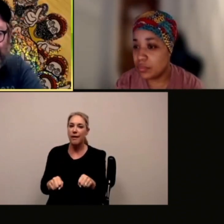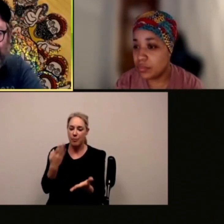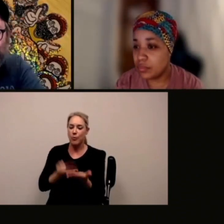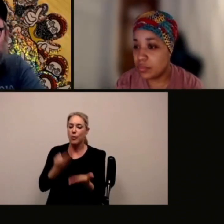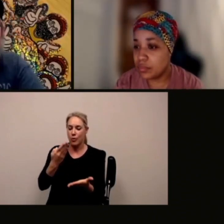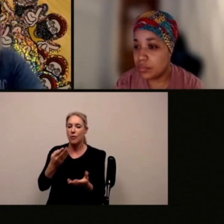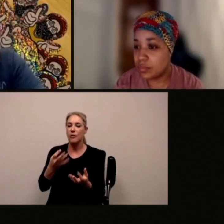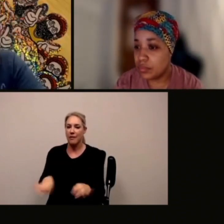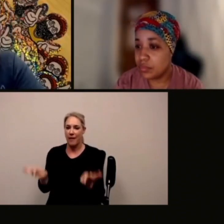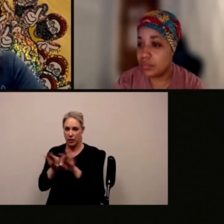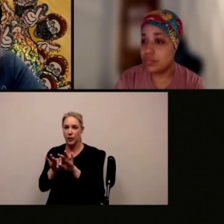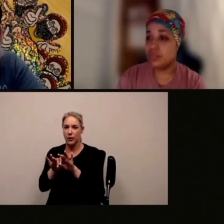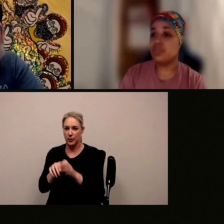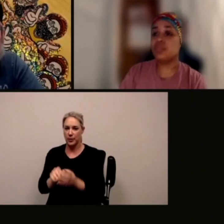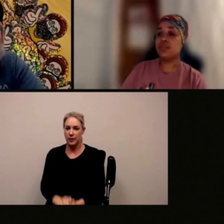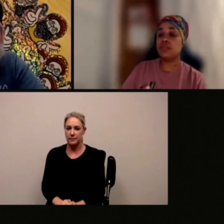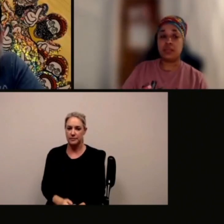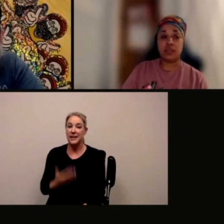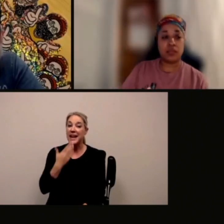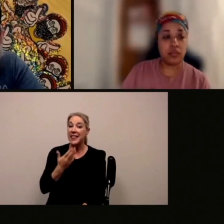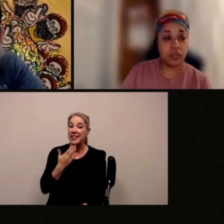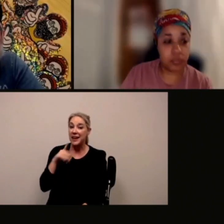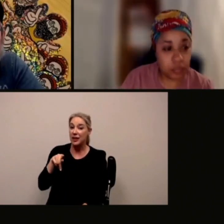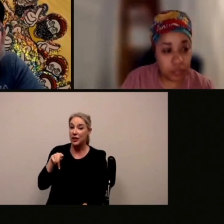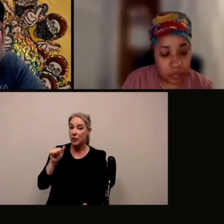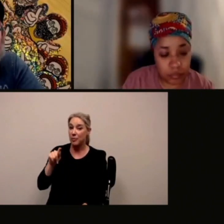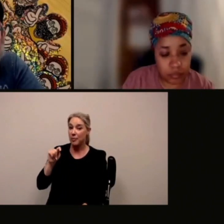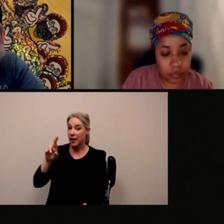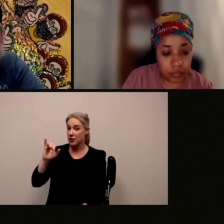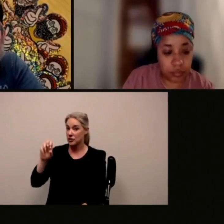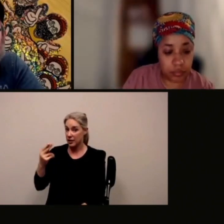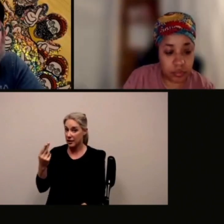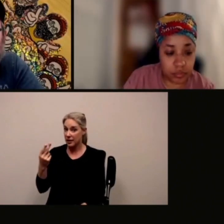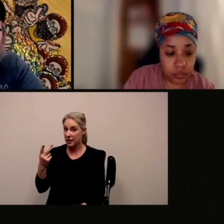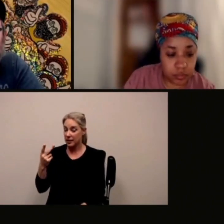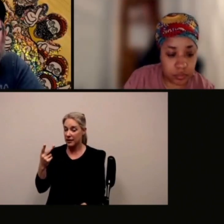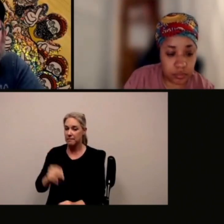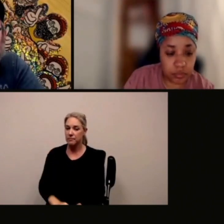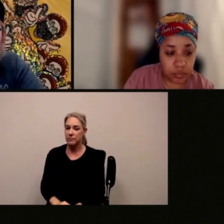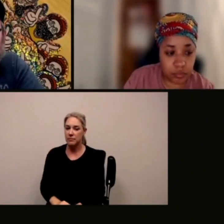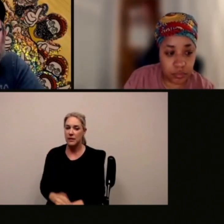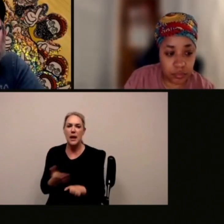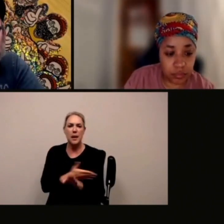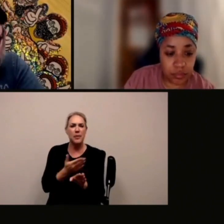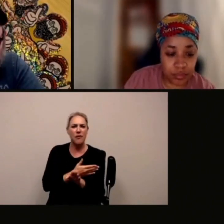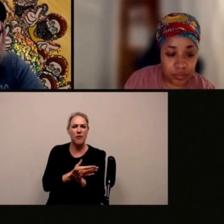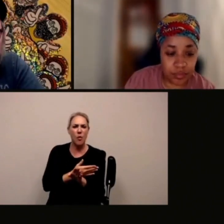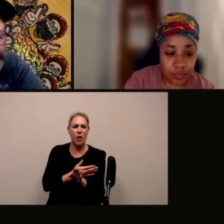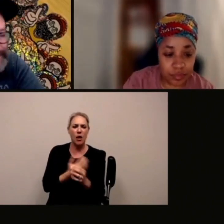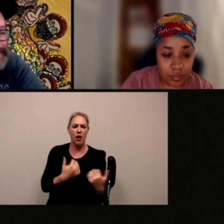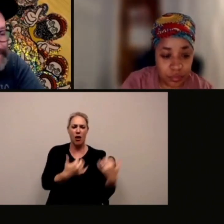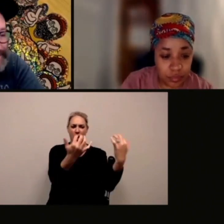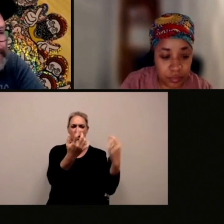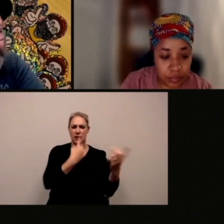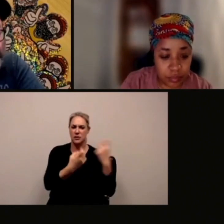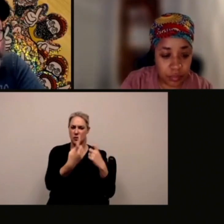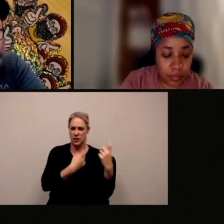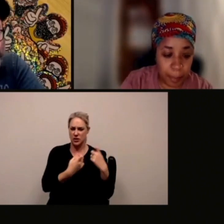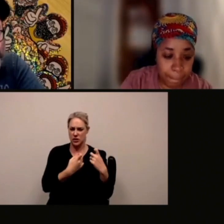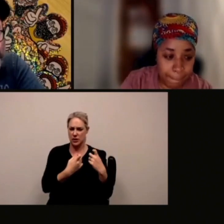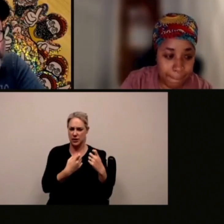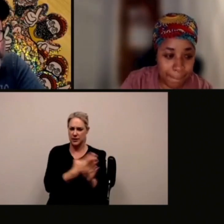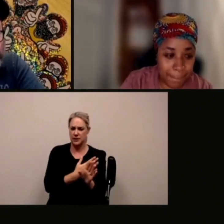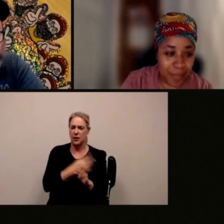Thank you so much, Shawn Patrick. Before we start pulling questions from the audience, I have one more, which is, what is something you are working on?